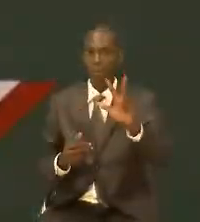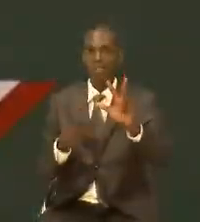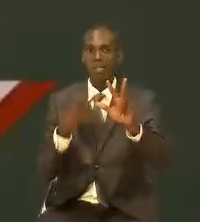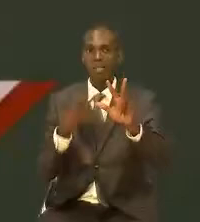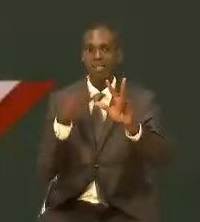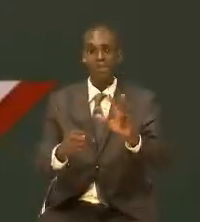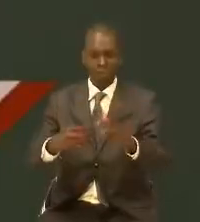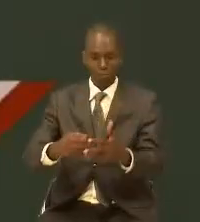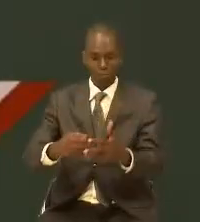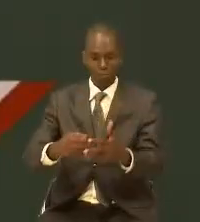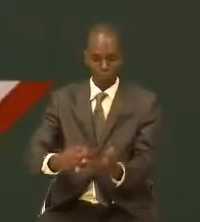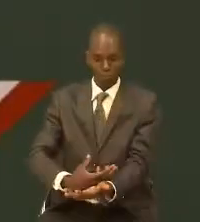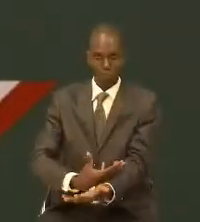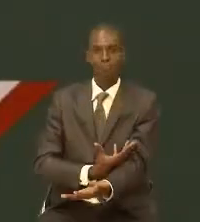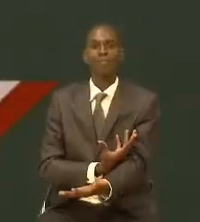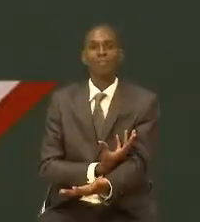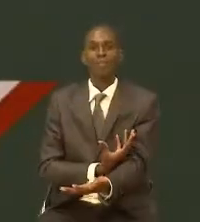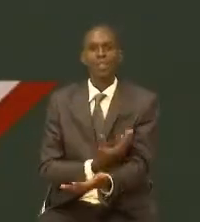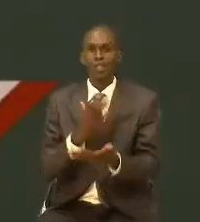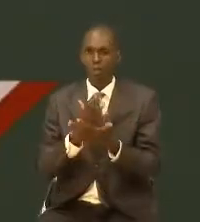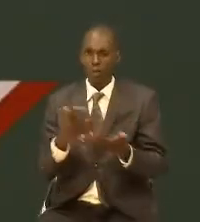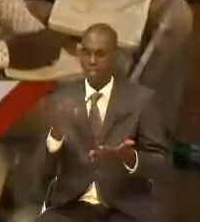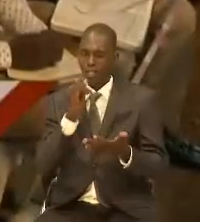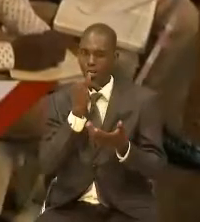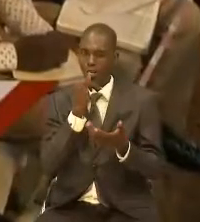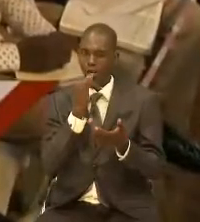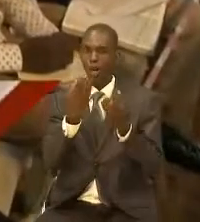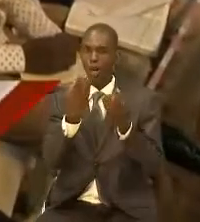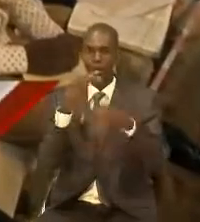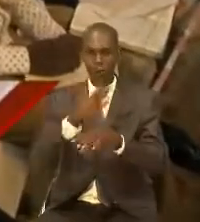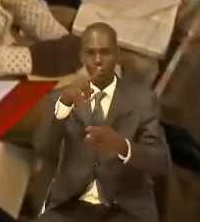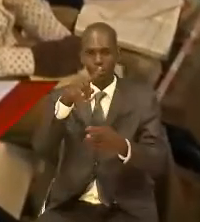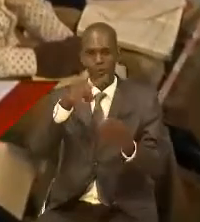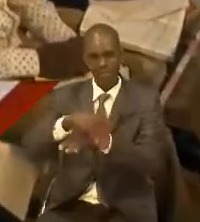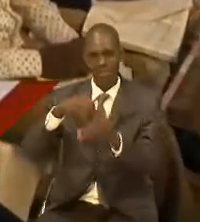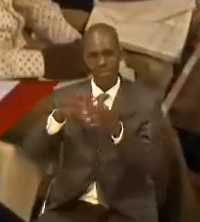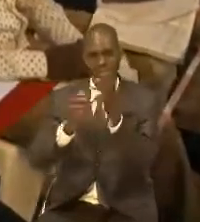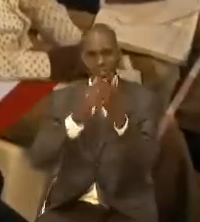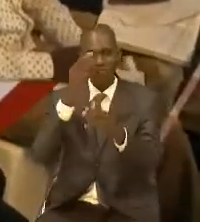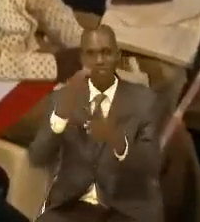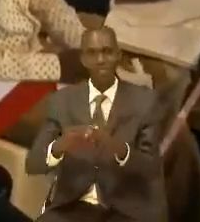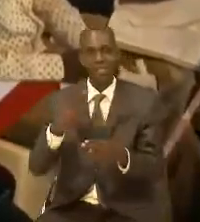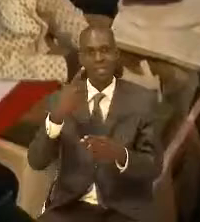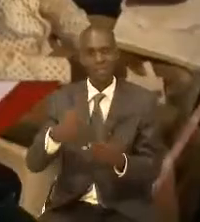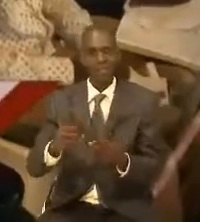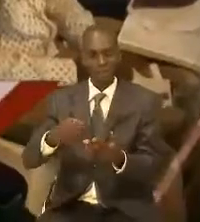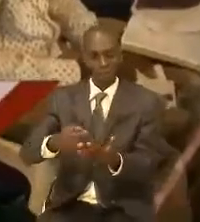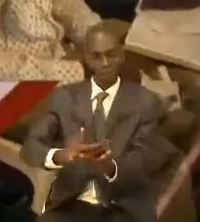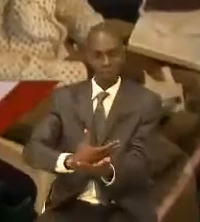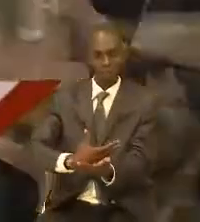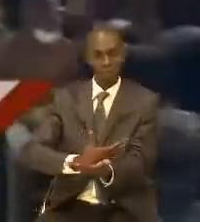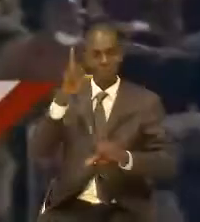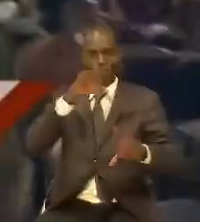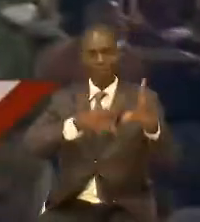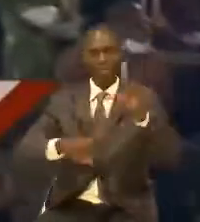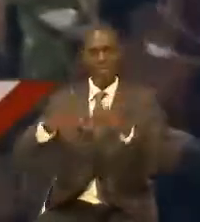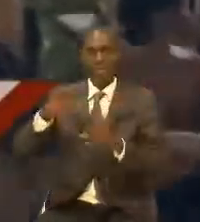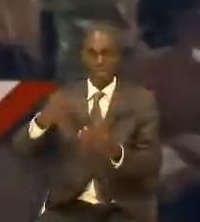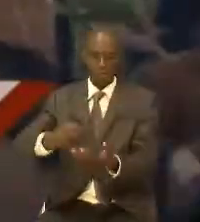impartation something is coming upon you tonight impartation somebody shout impartation